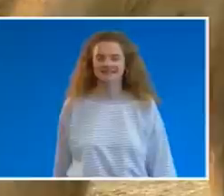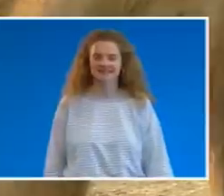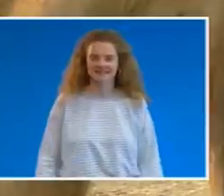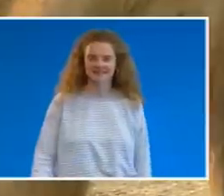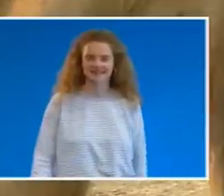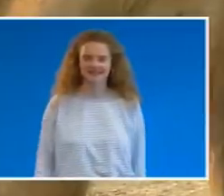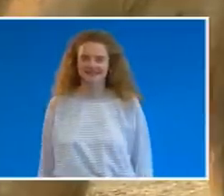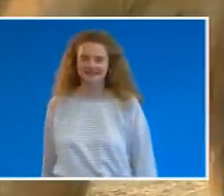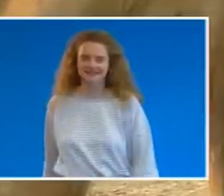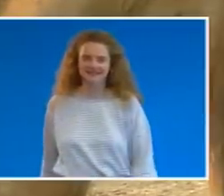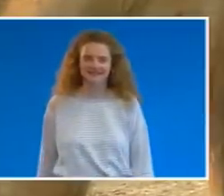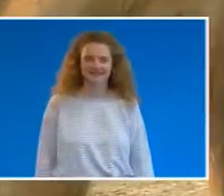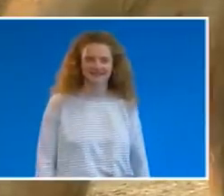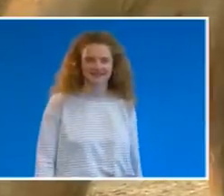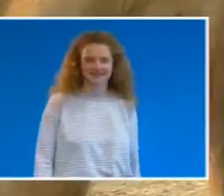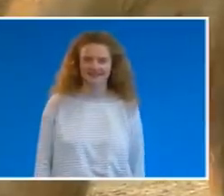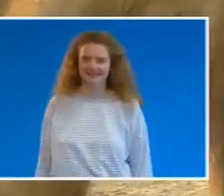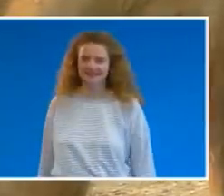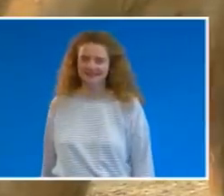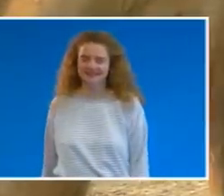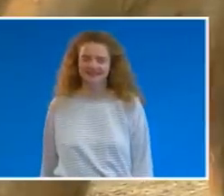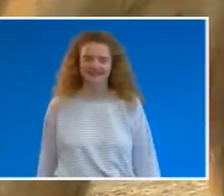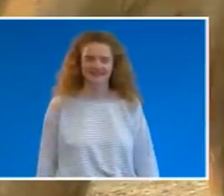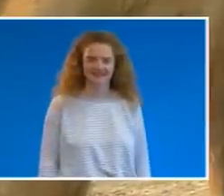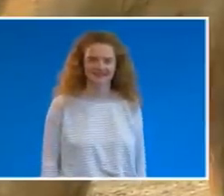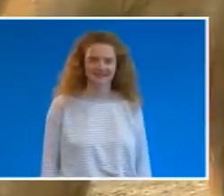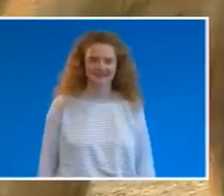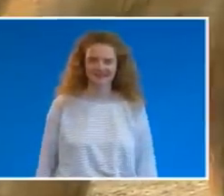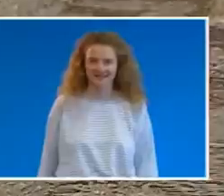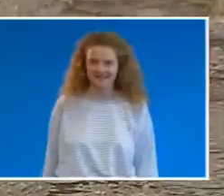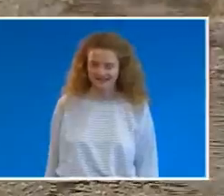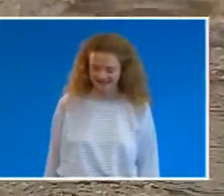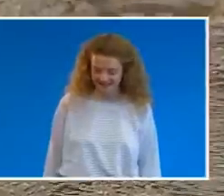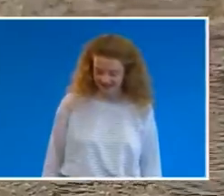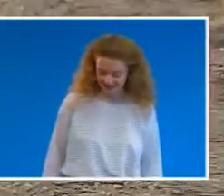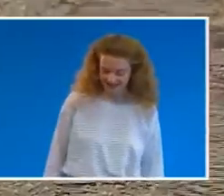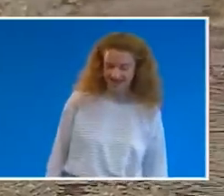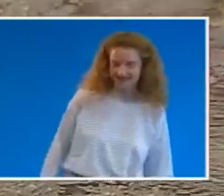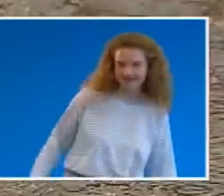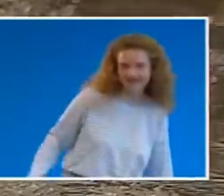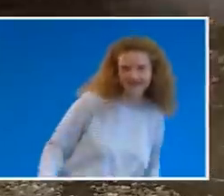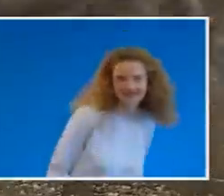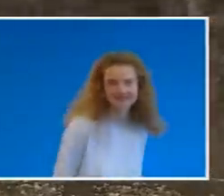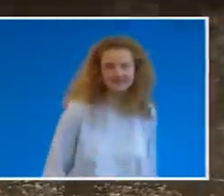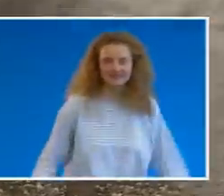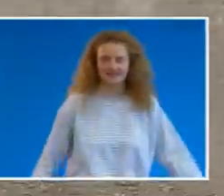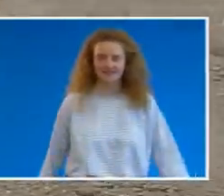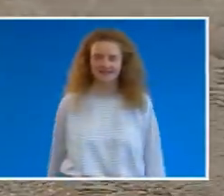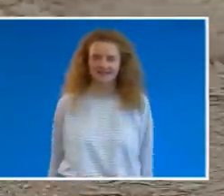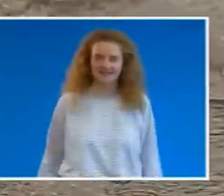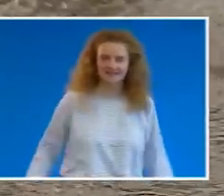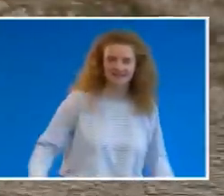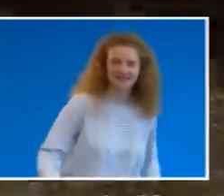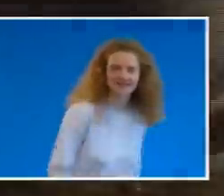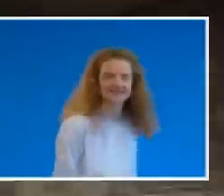hopped like this, all on my way to school. I saw a shiny puddle and I splashed